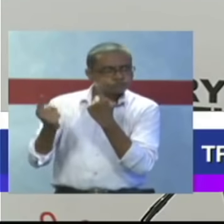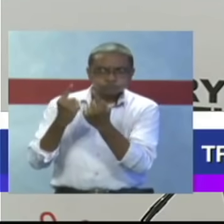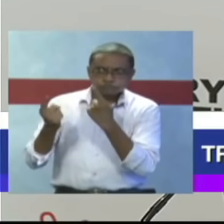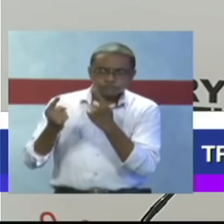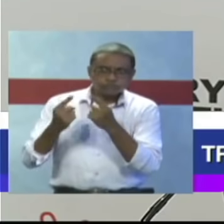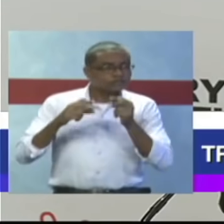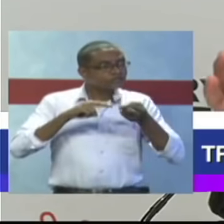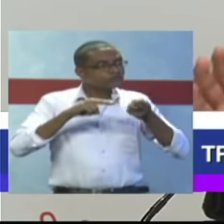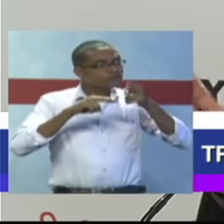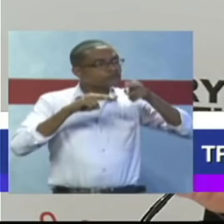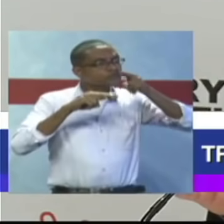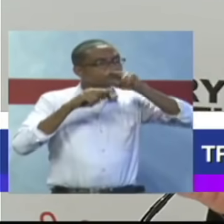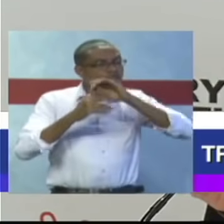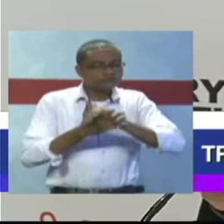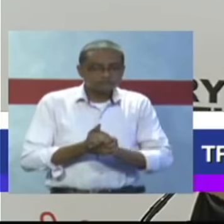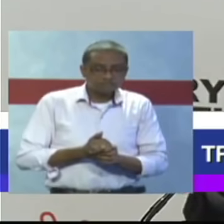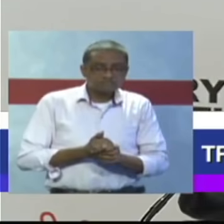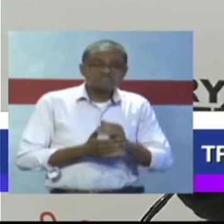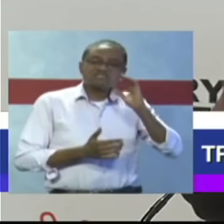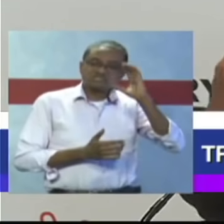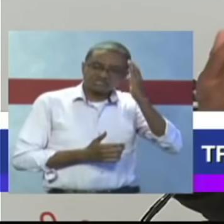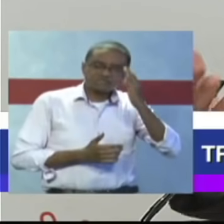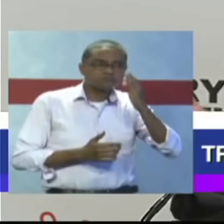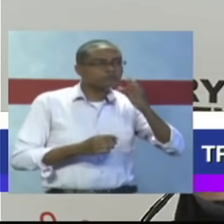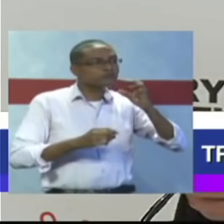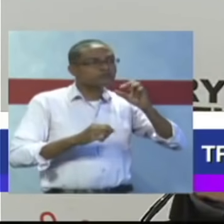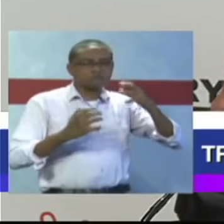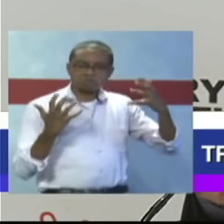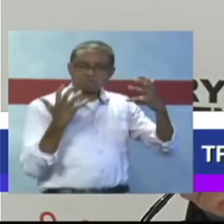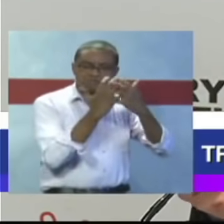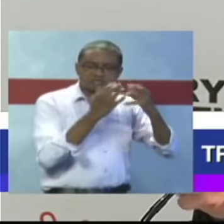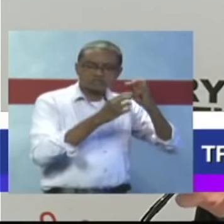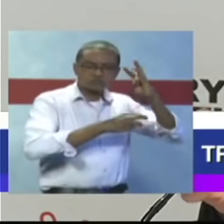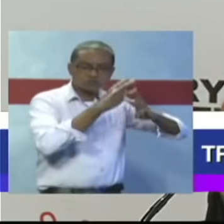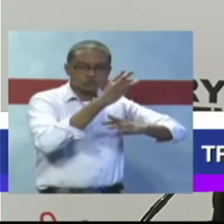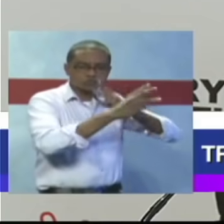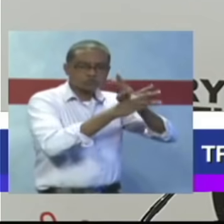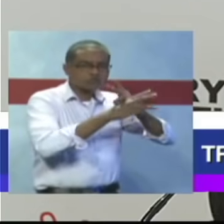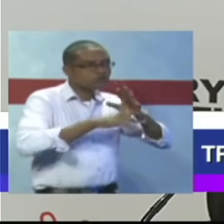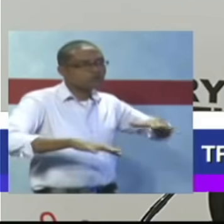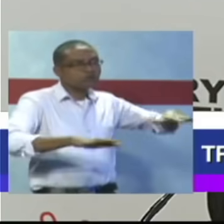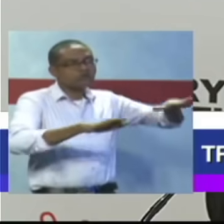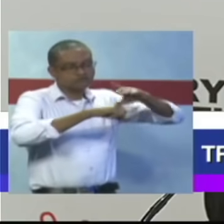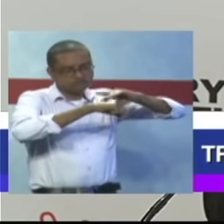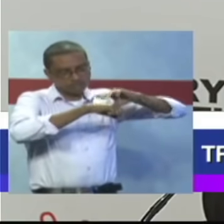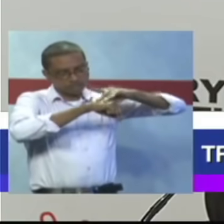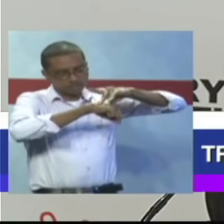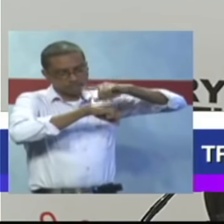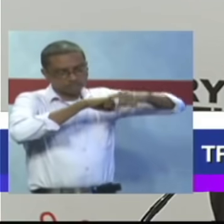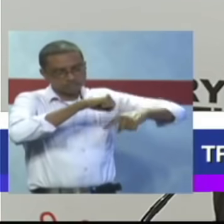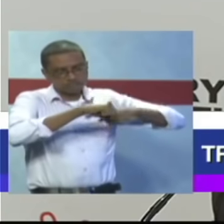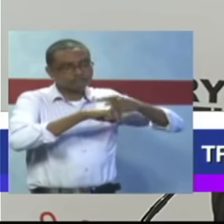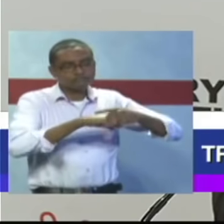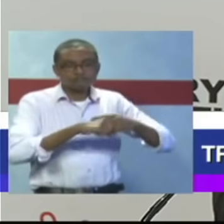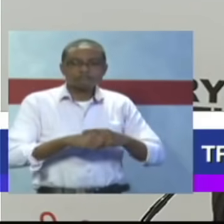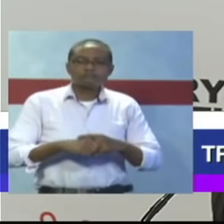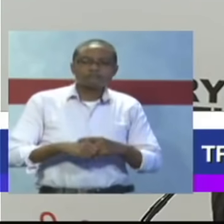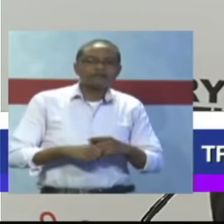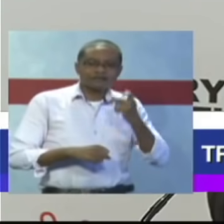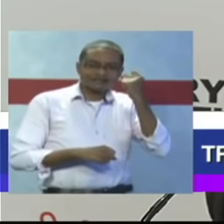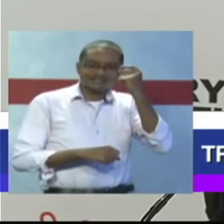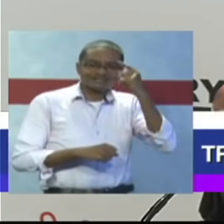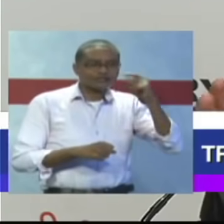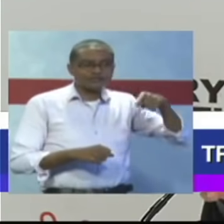showed suggest that there might be a trend worldwide that more pregnant women are showing up because we are already vaccinating